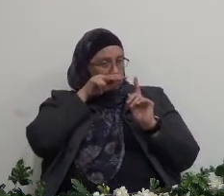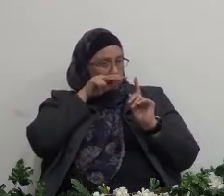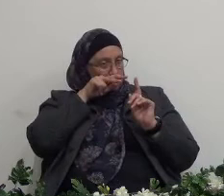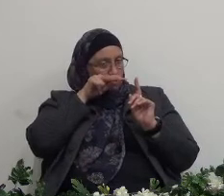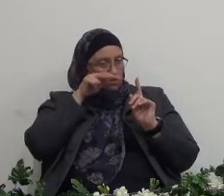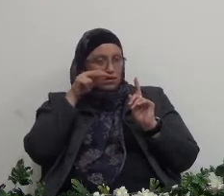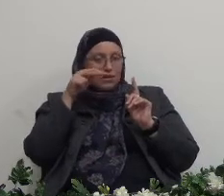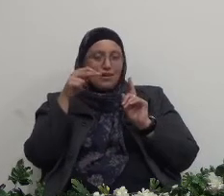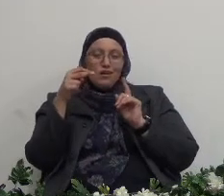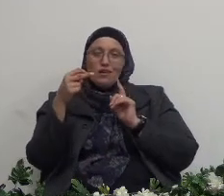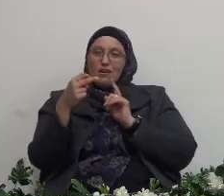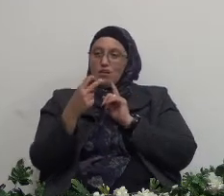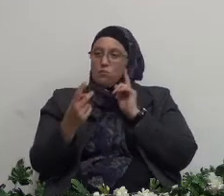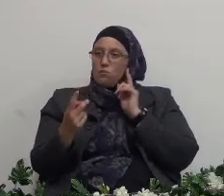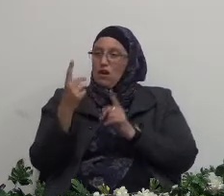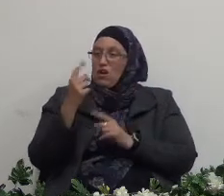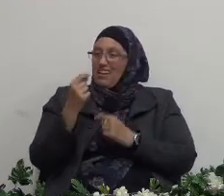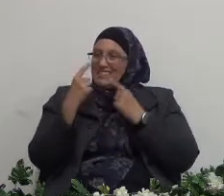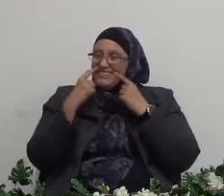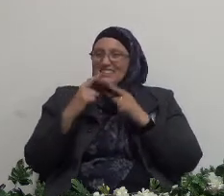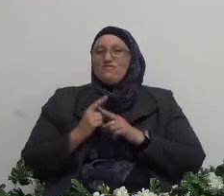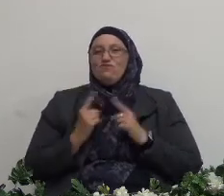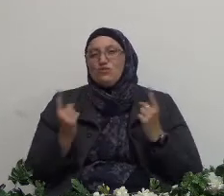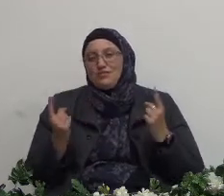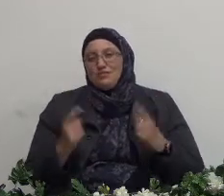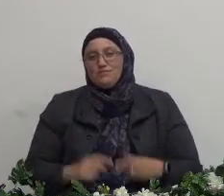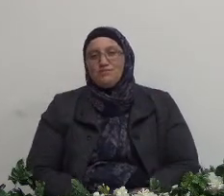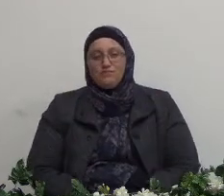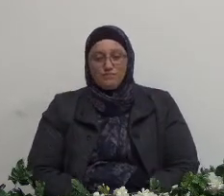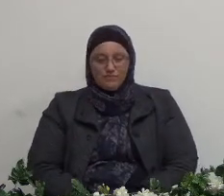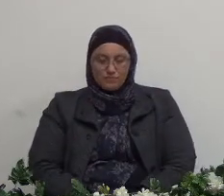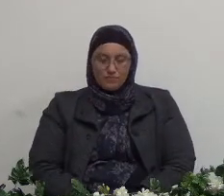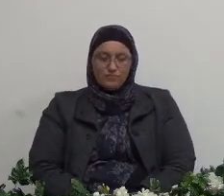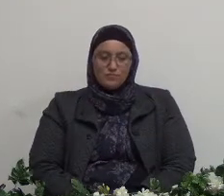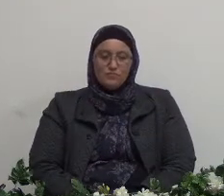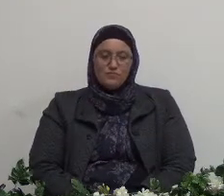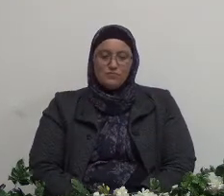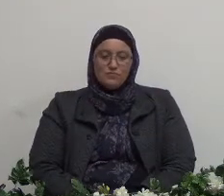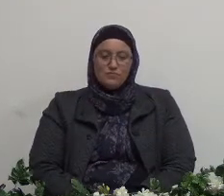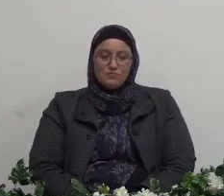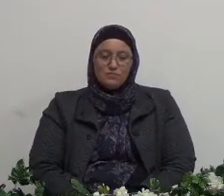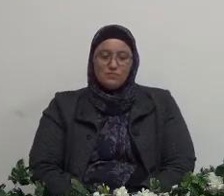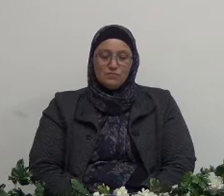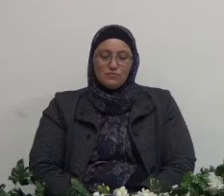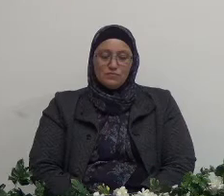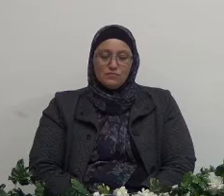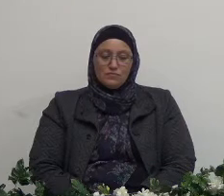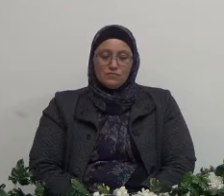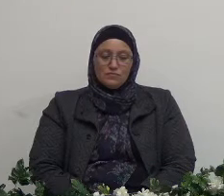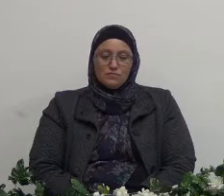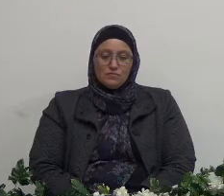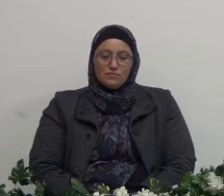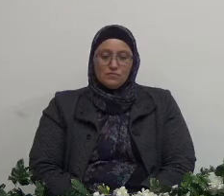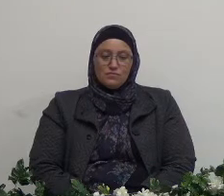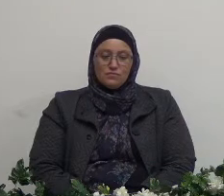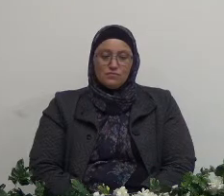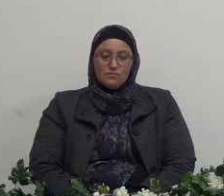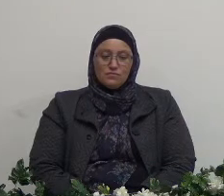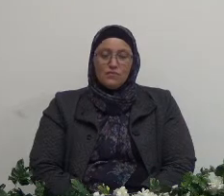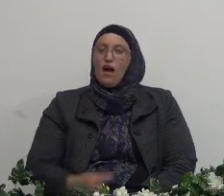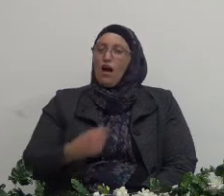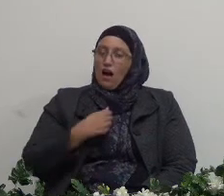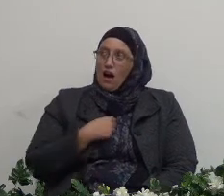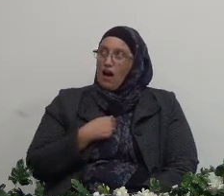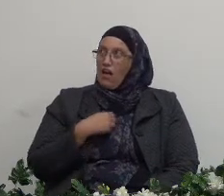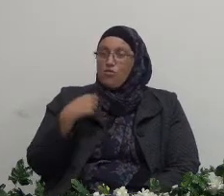can look further, and another side where I start reflecting on the hereafter and what is real and what is important, rather than this